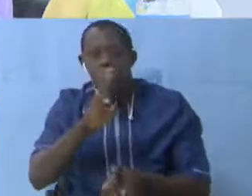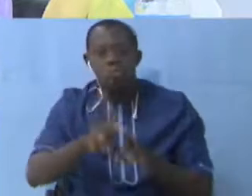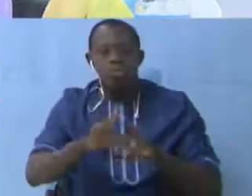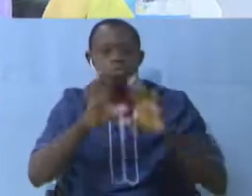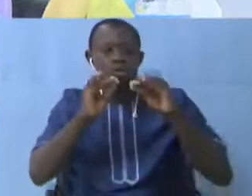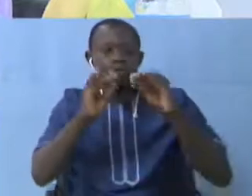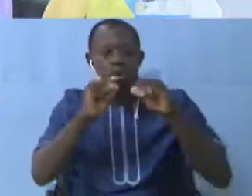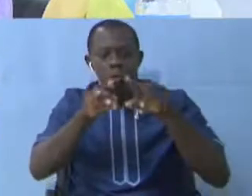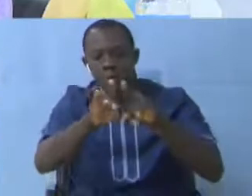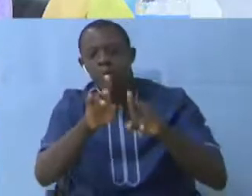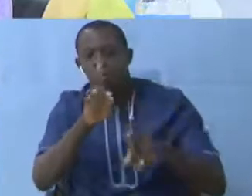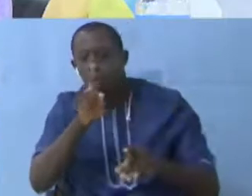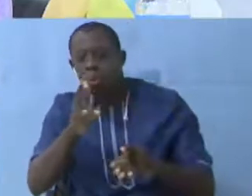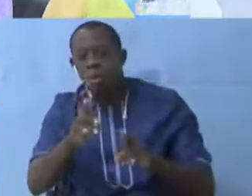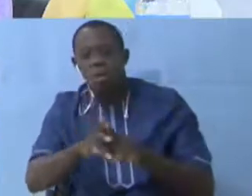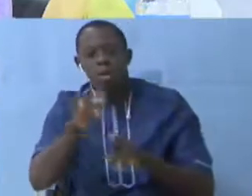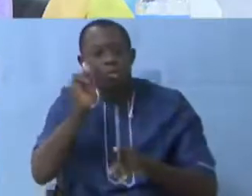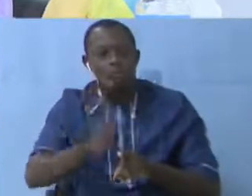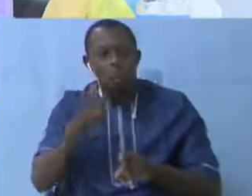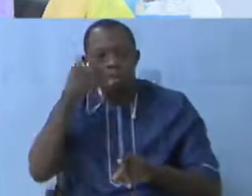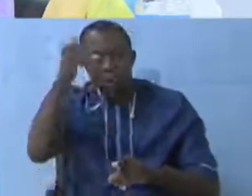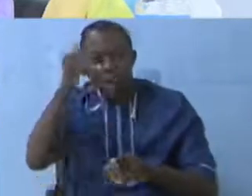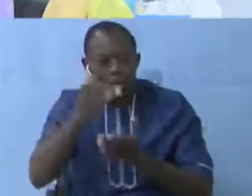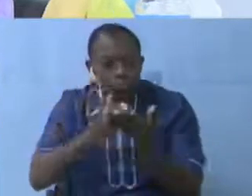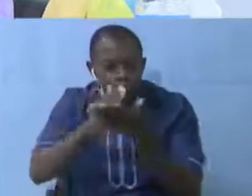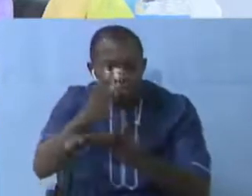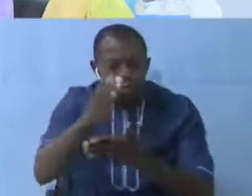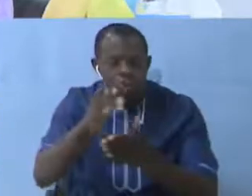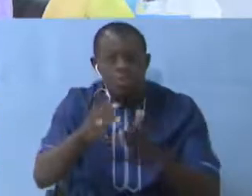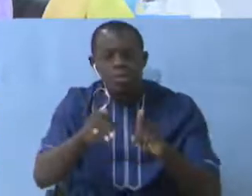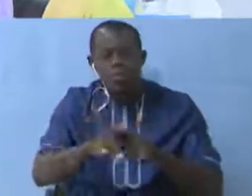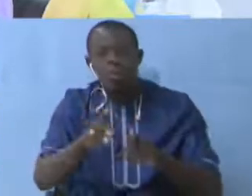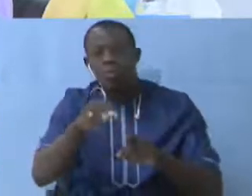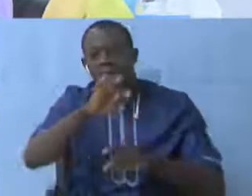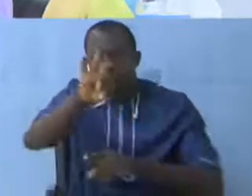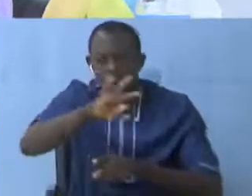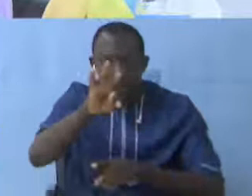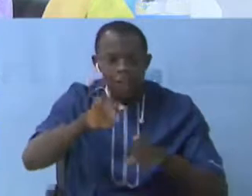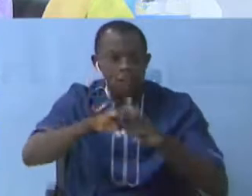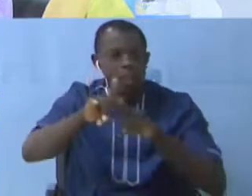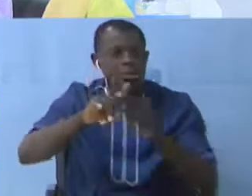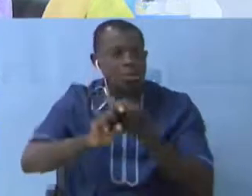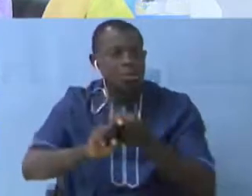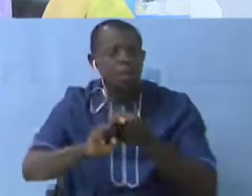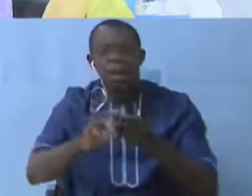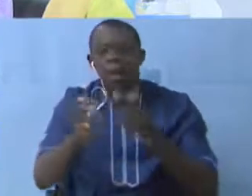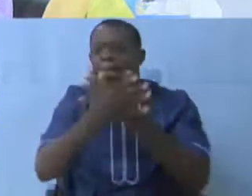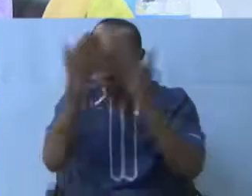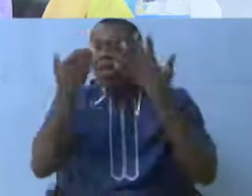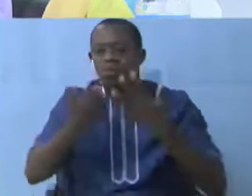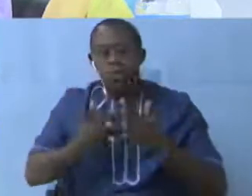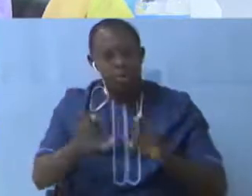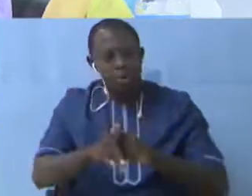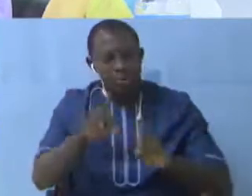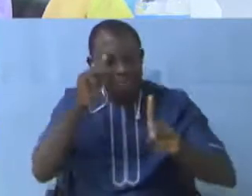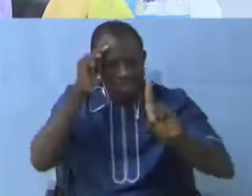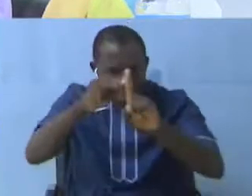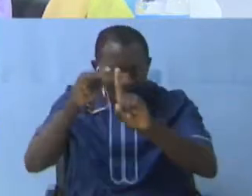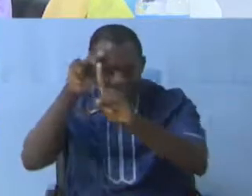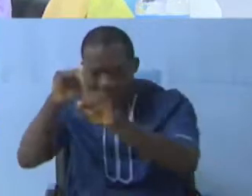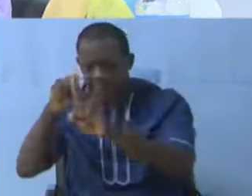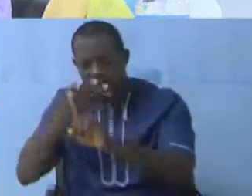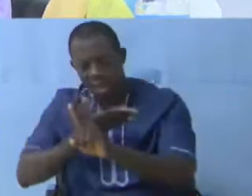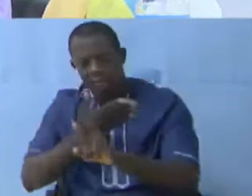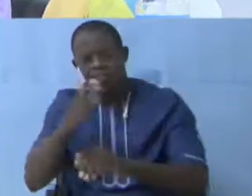who. So through the telephones, through family relationship, so many people were targeted. Police yi di rëbba ñu bëri di seet kana wax